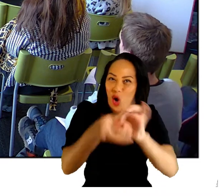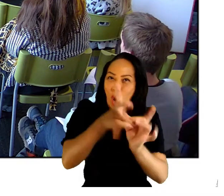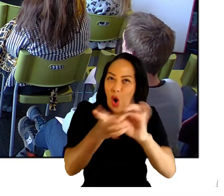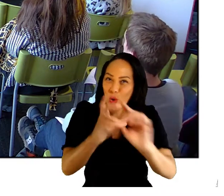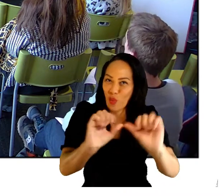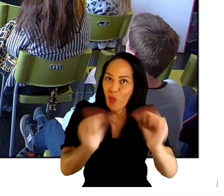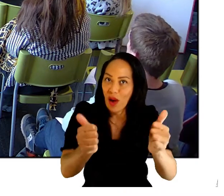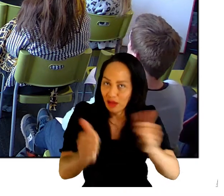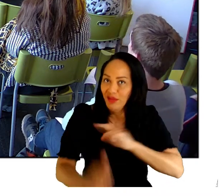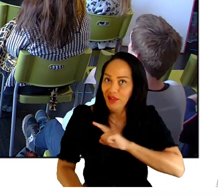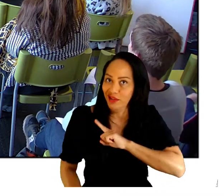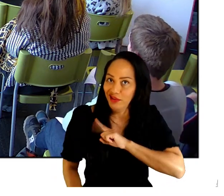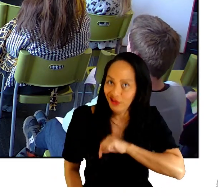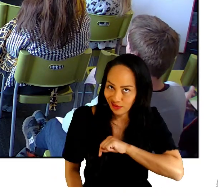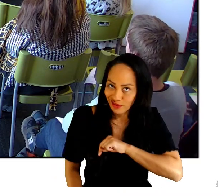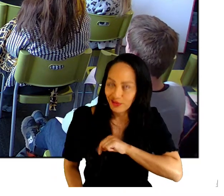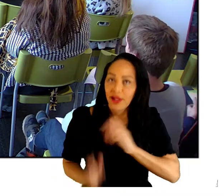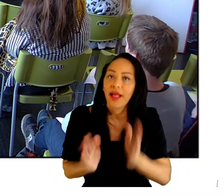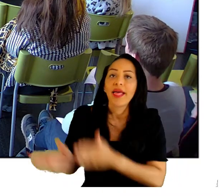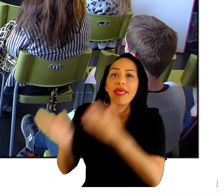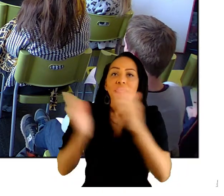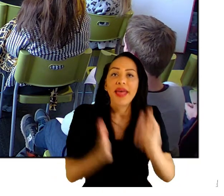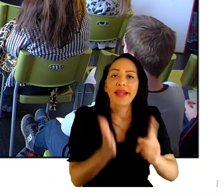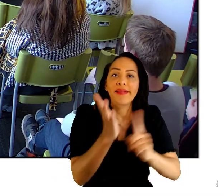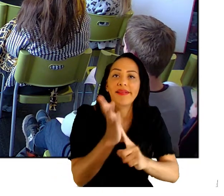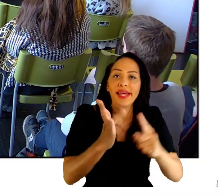Then the Lowry has an amazing